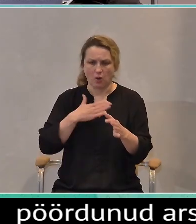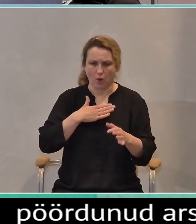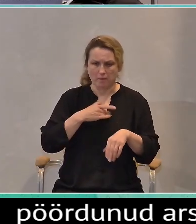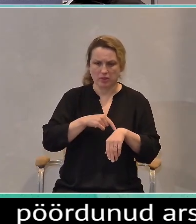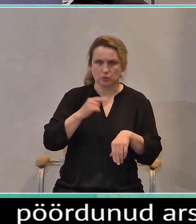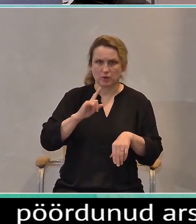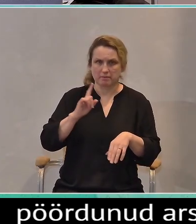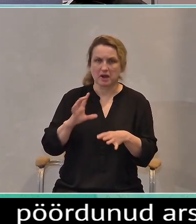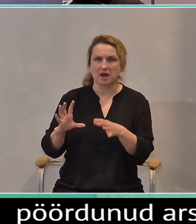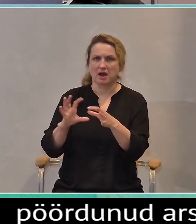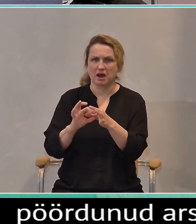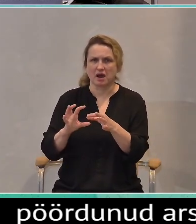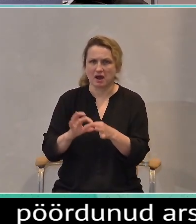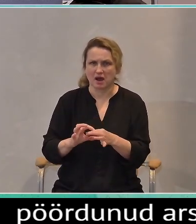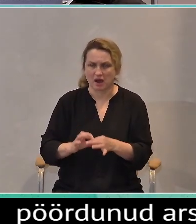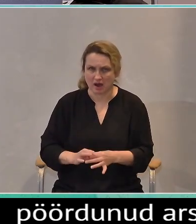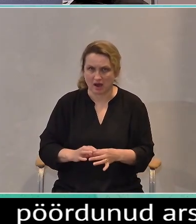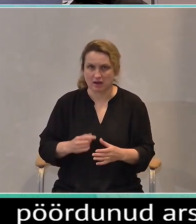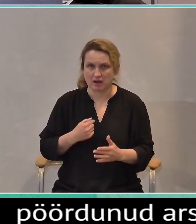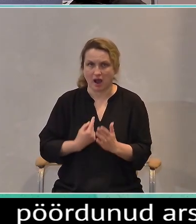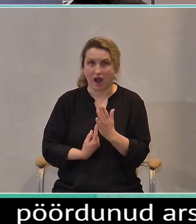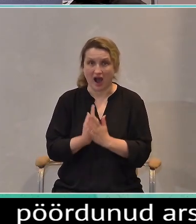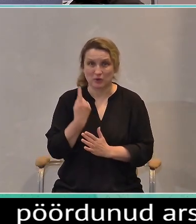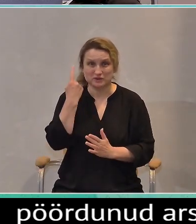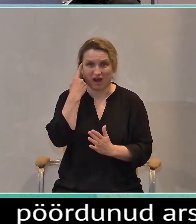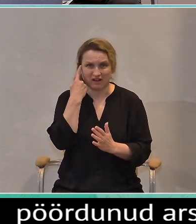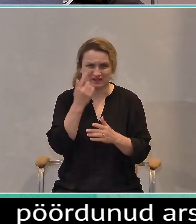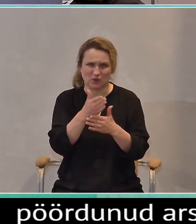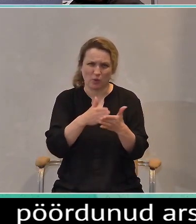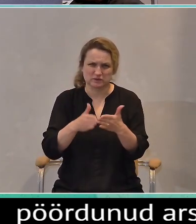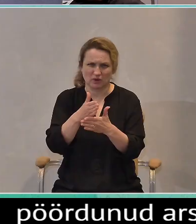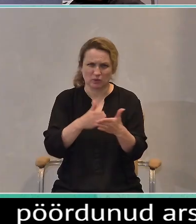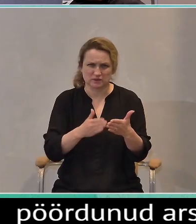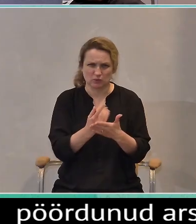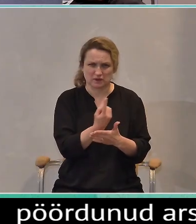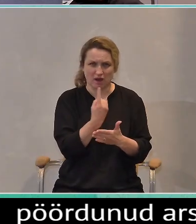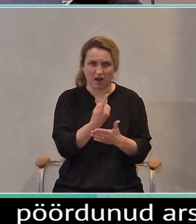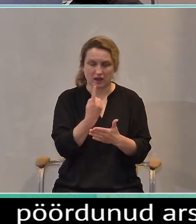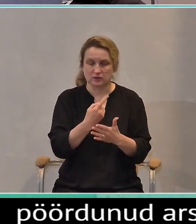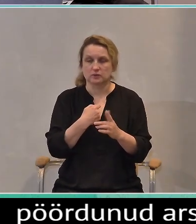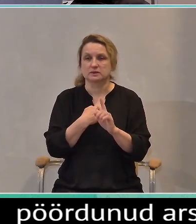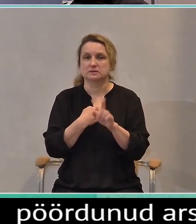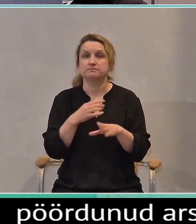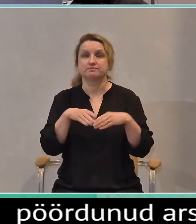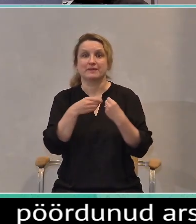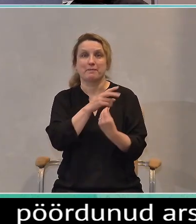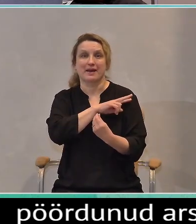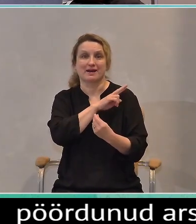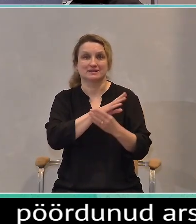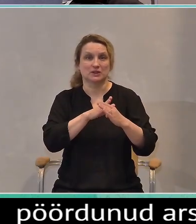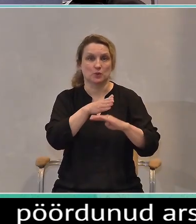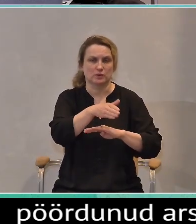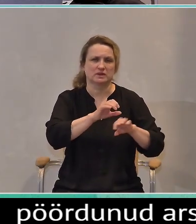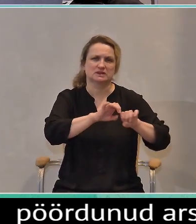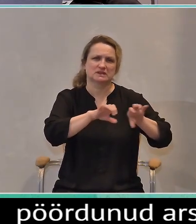I started doing research into these syndromes. I thought I had POTS